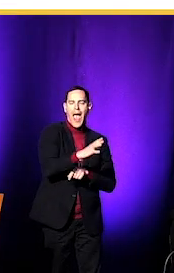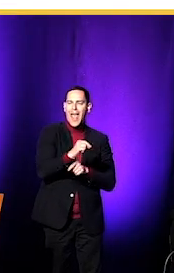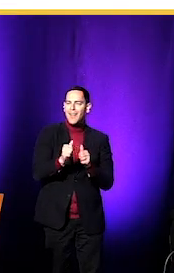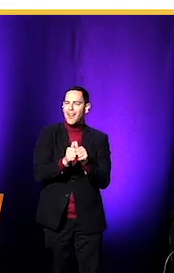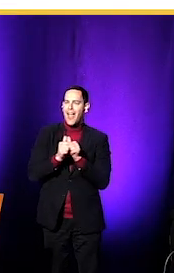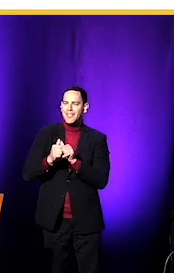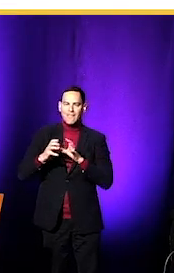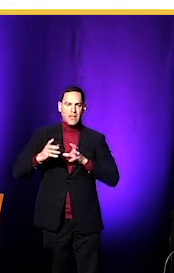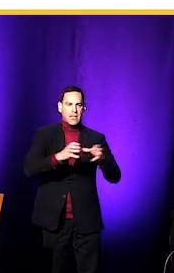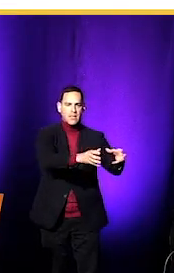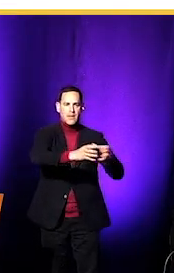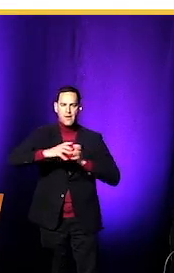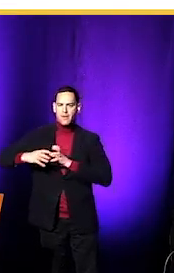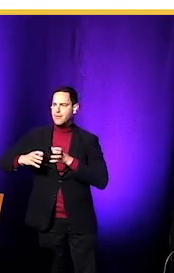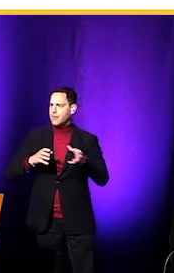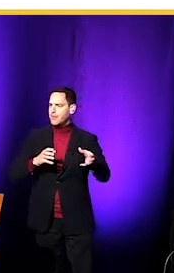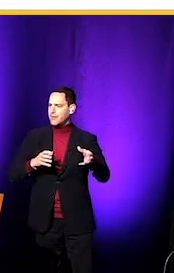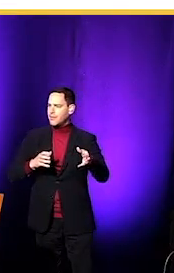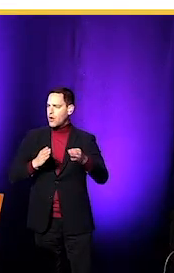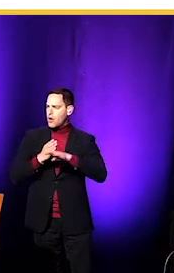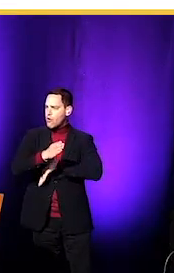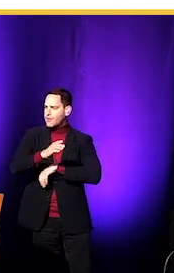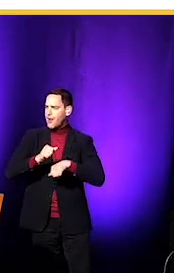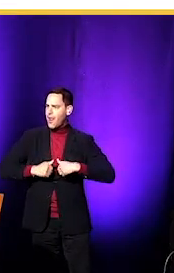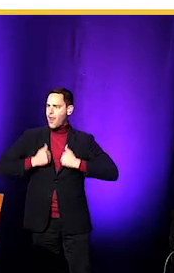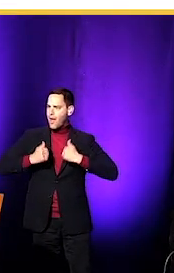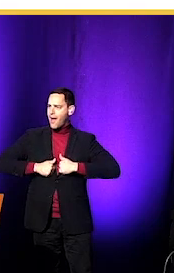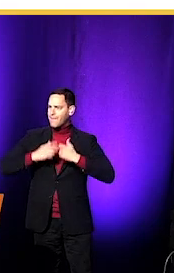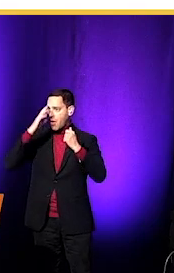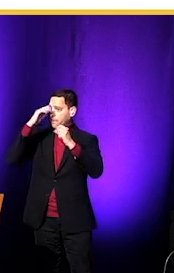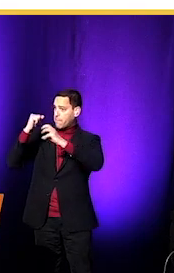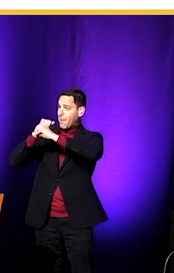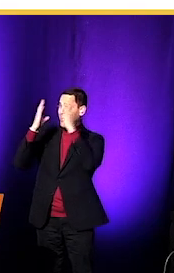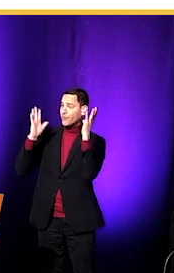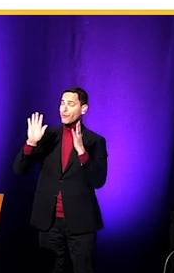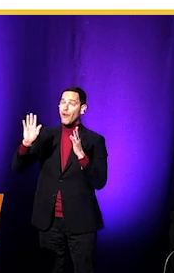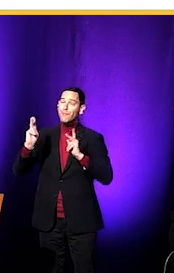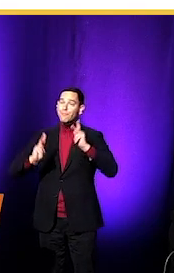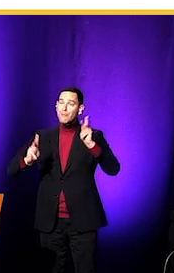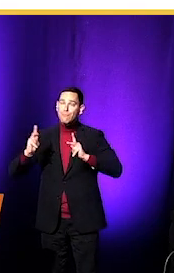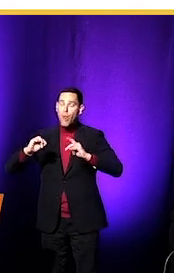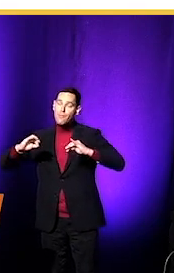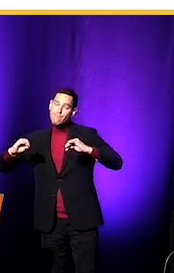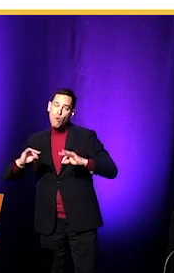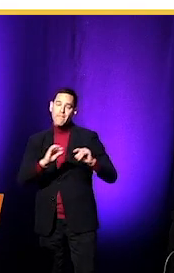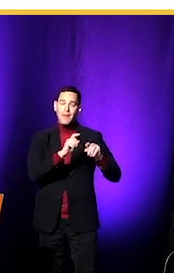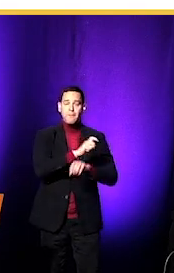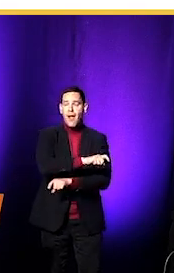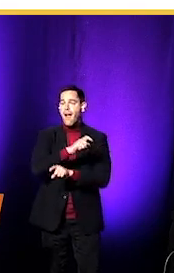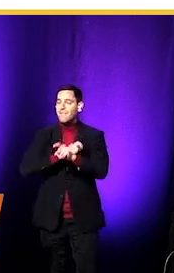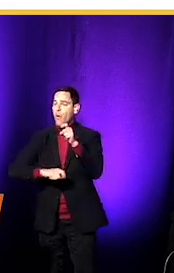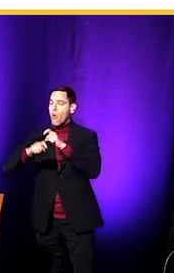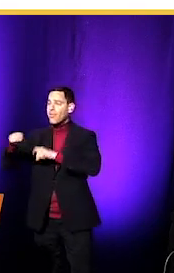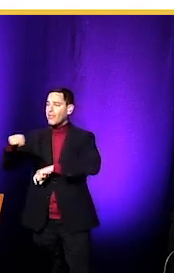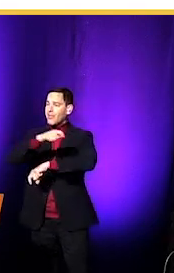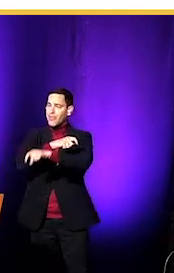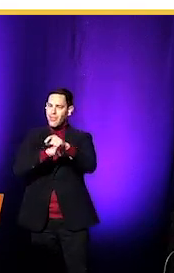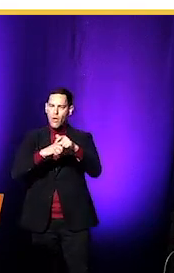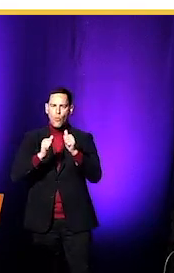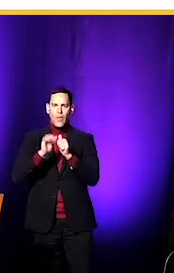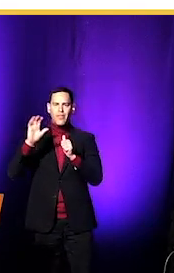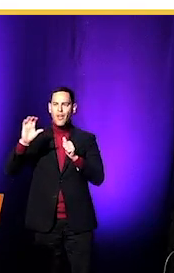here people moving back and forth through this metaphorical ecology, carrying their cultural backpacks,